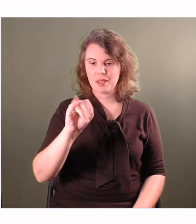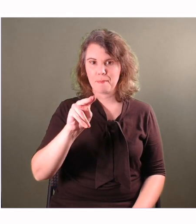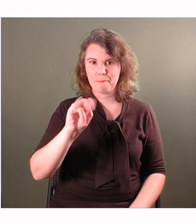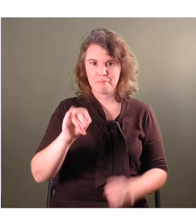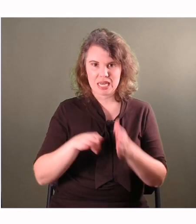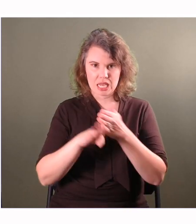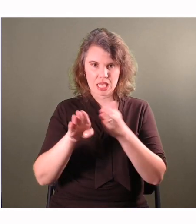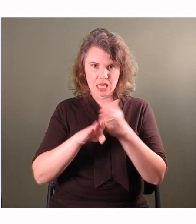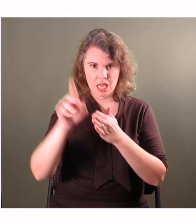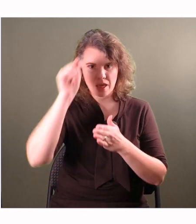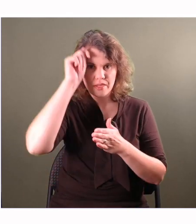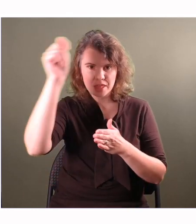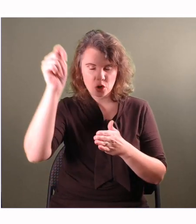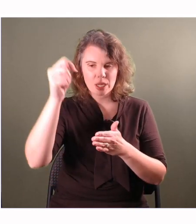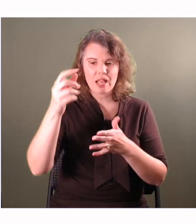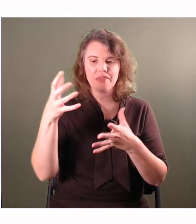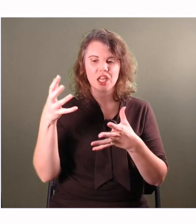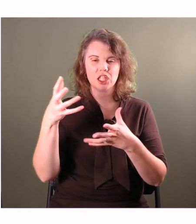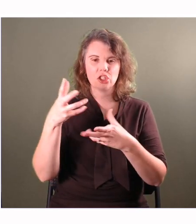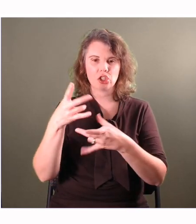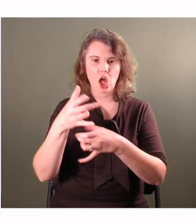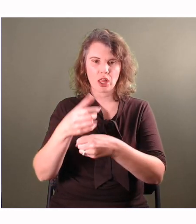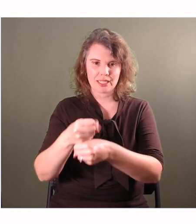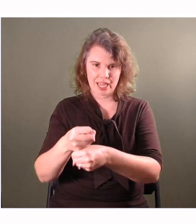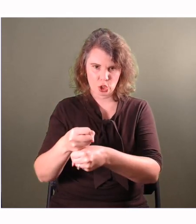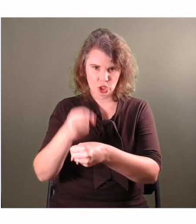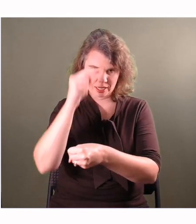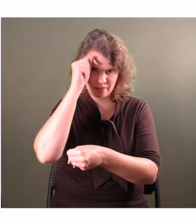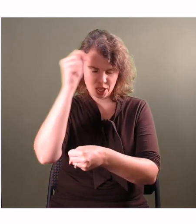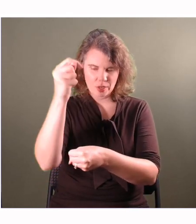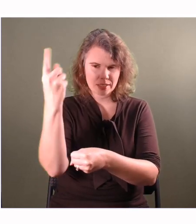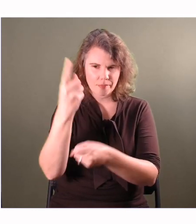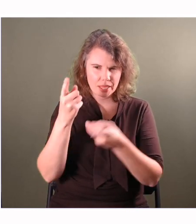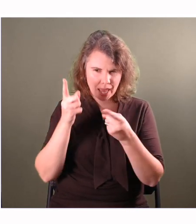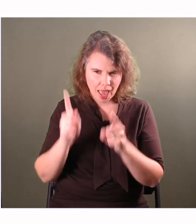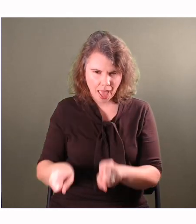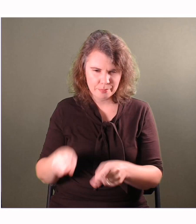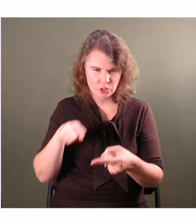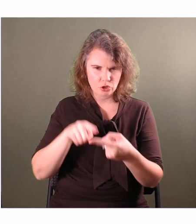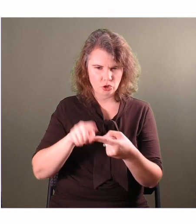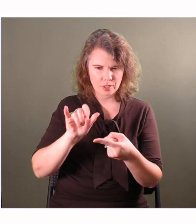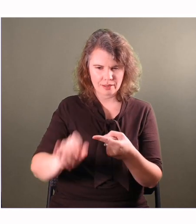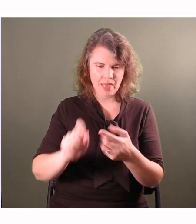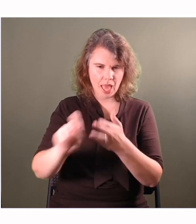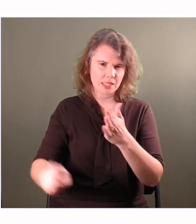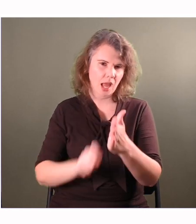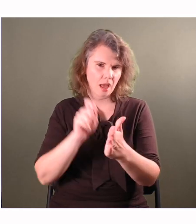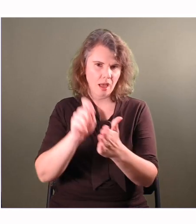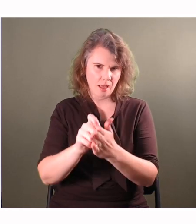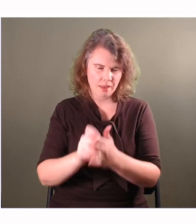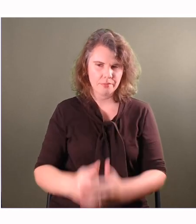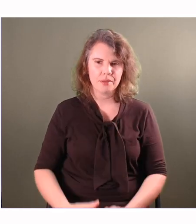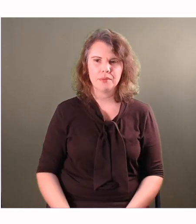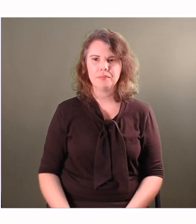the consolidation theory, that perhaps something is happening in that period of time.